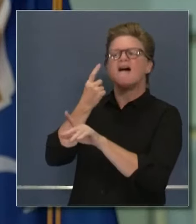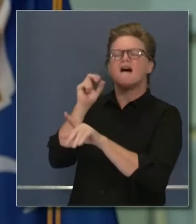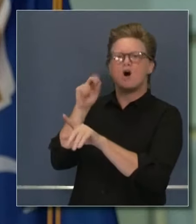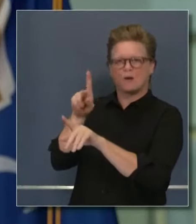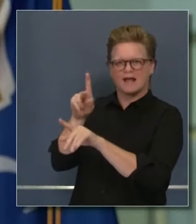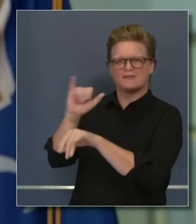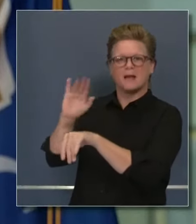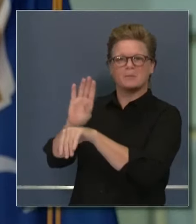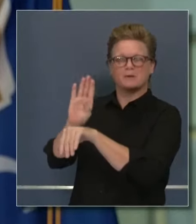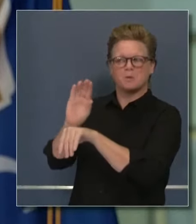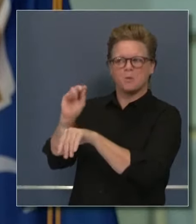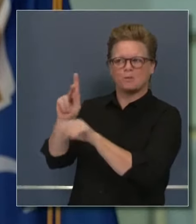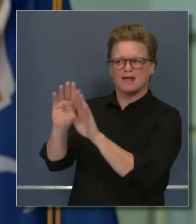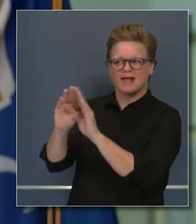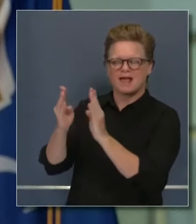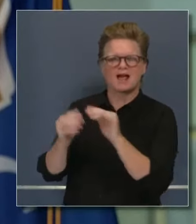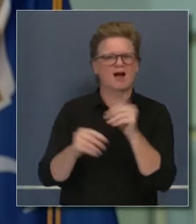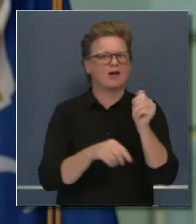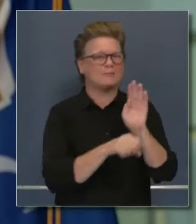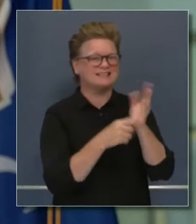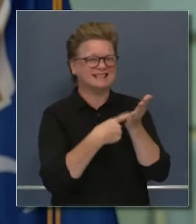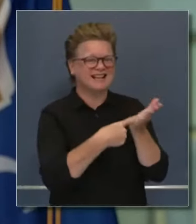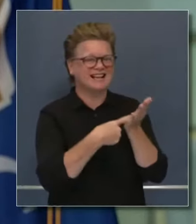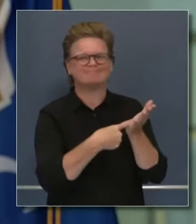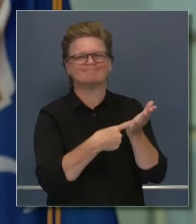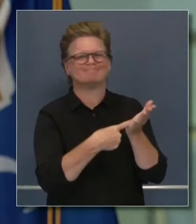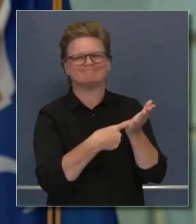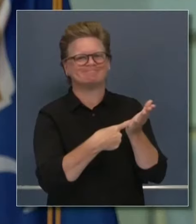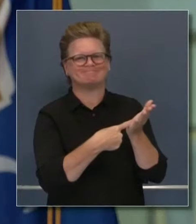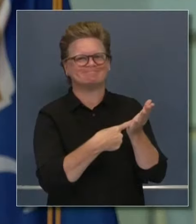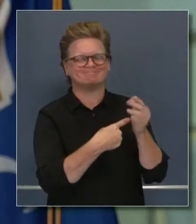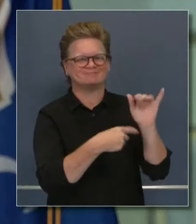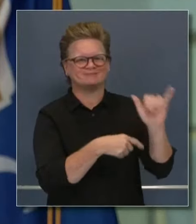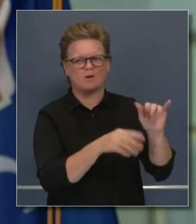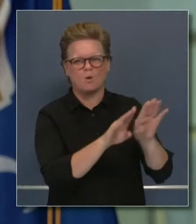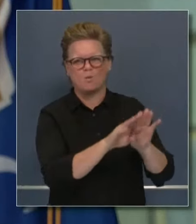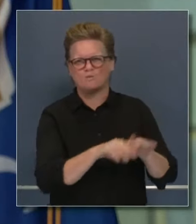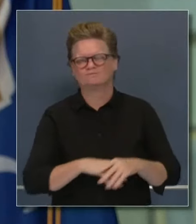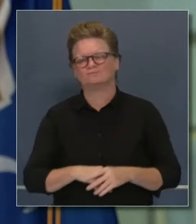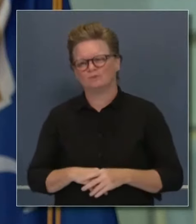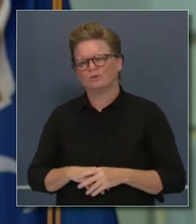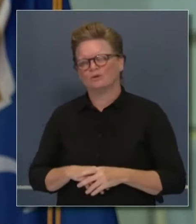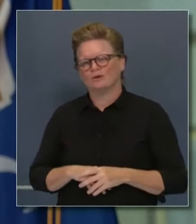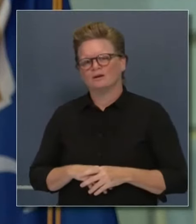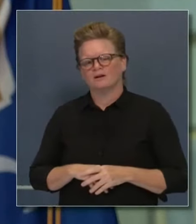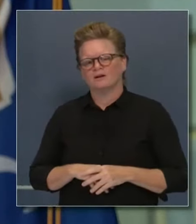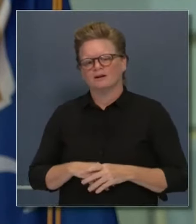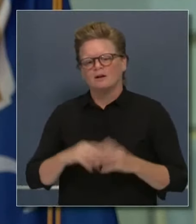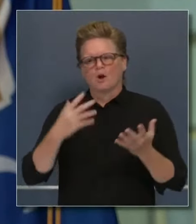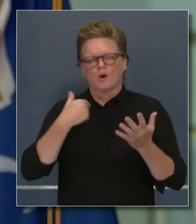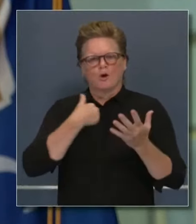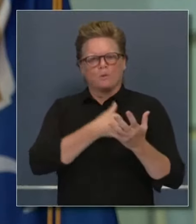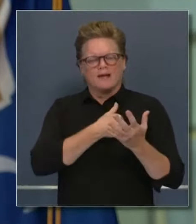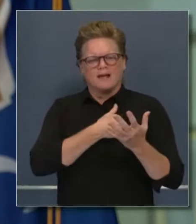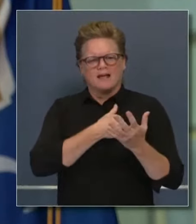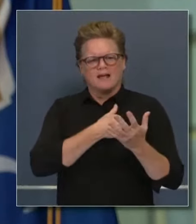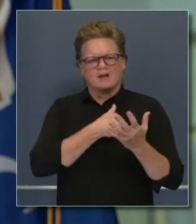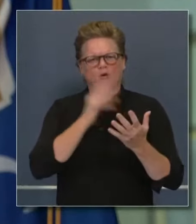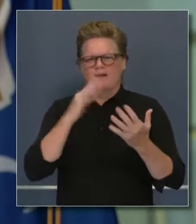we're sure that over the next couple of weeks, we'll be having more conversations with nail salons,